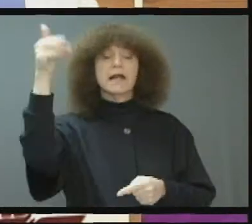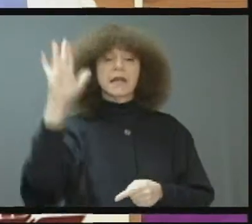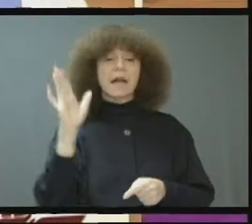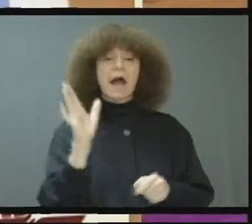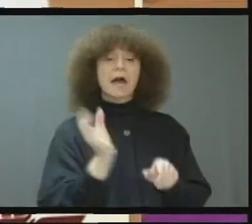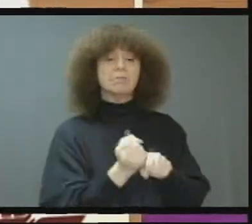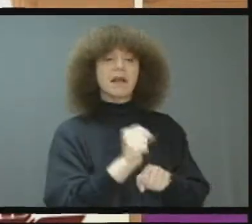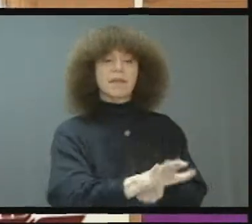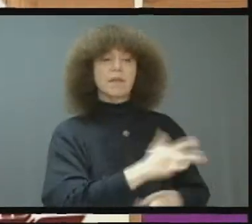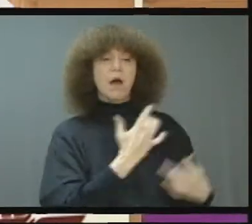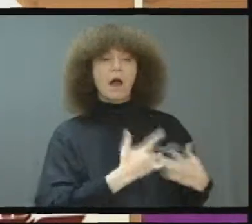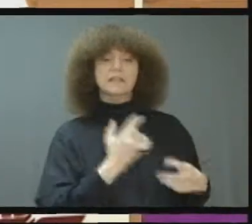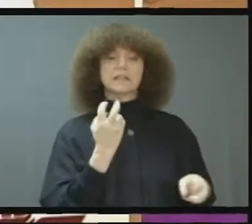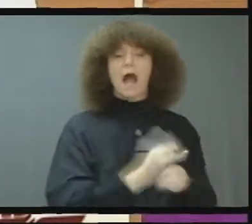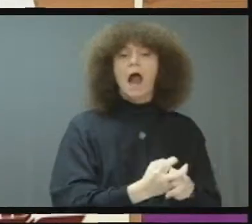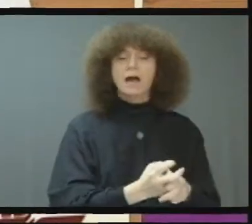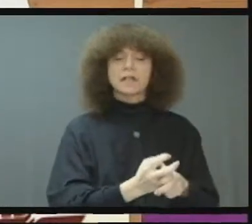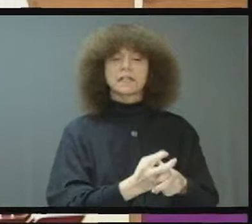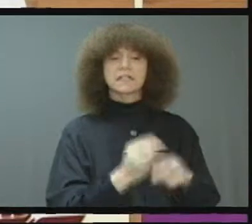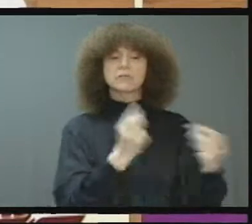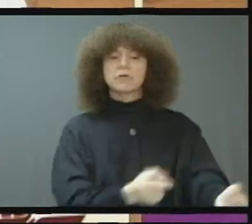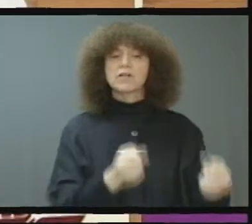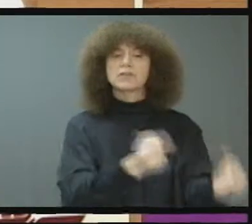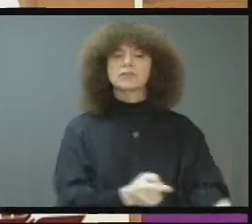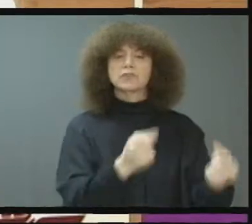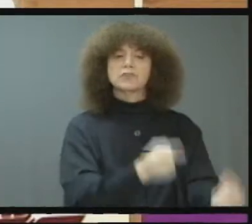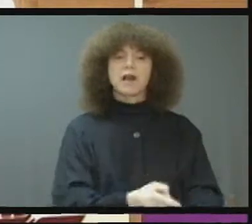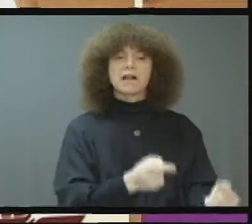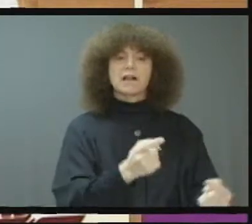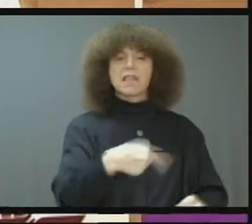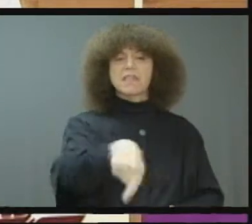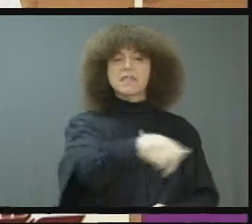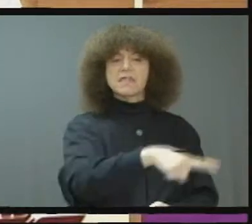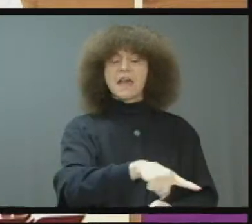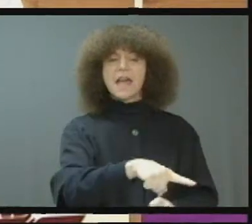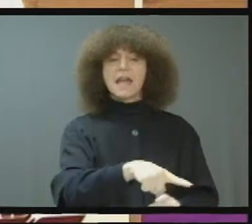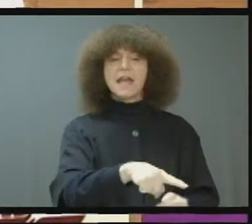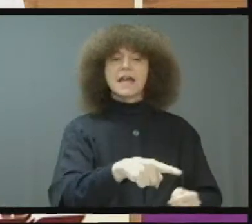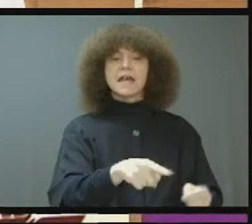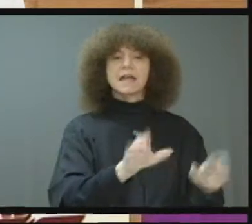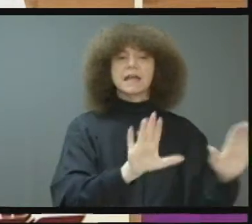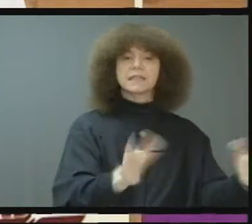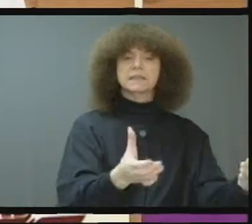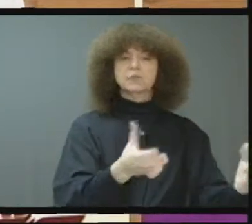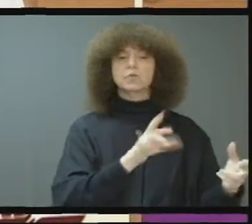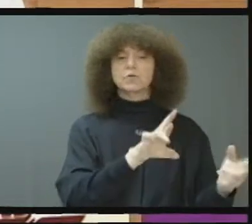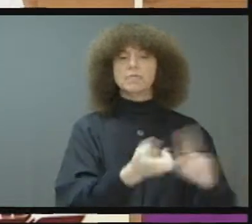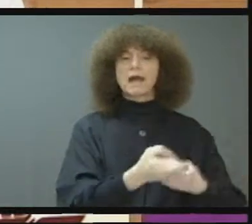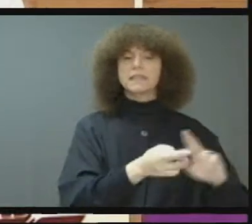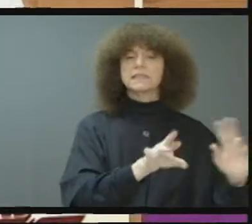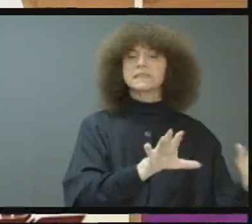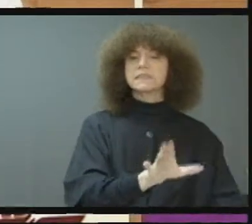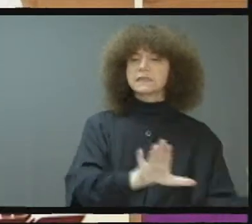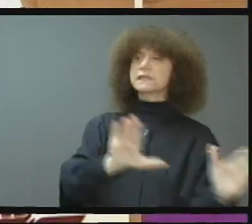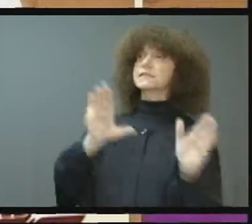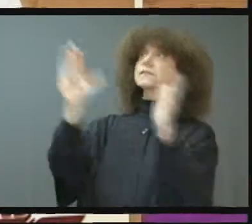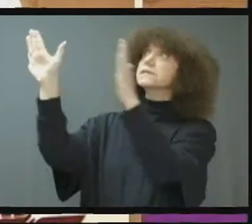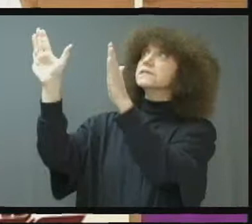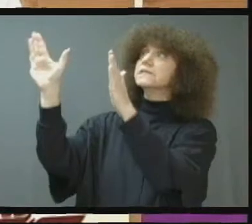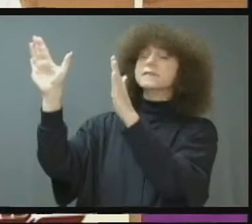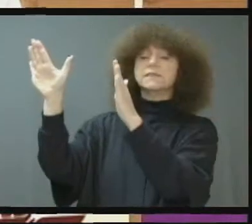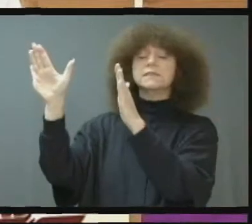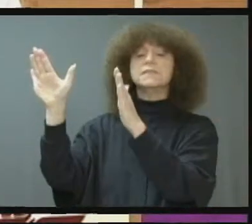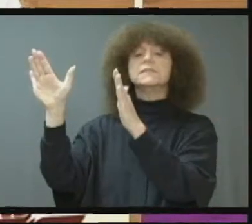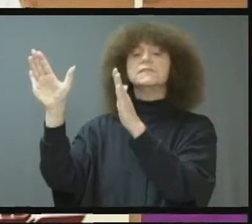hearts until things got so bad that they cried out to him for help again. It was also that way